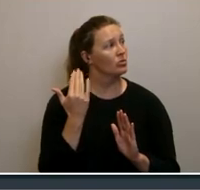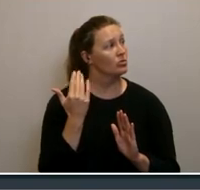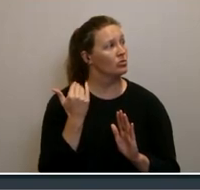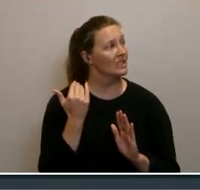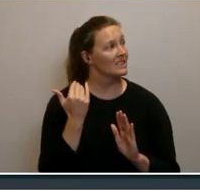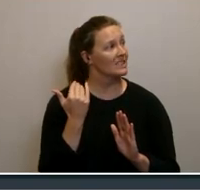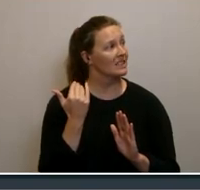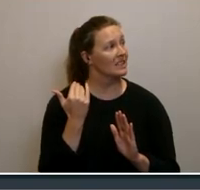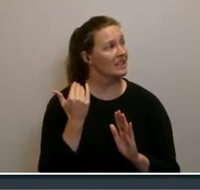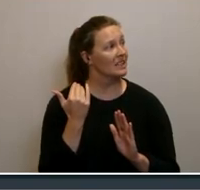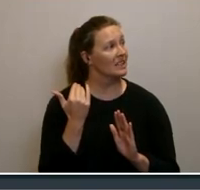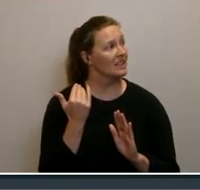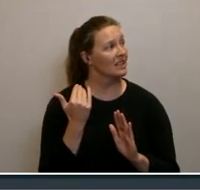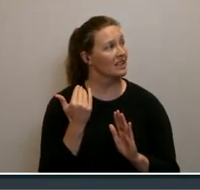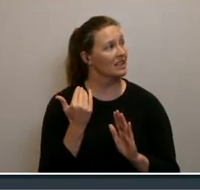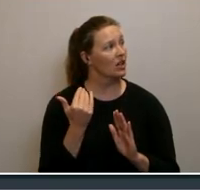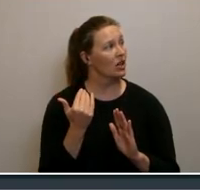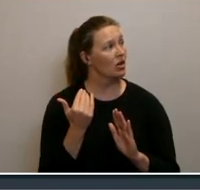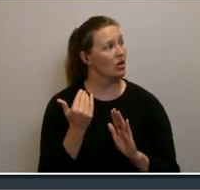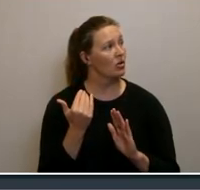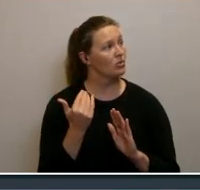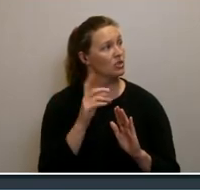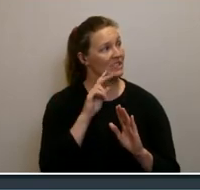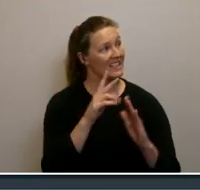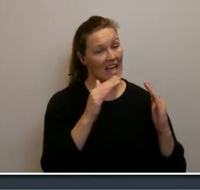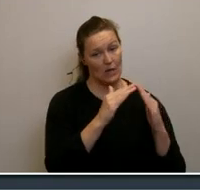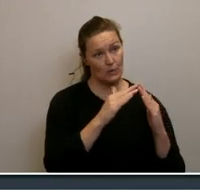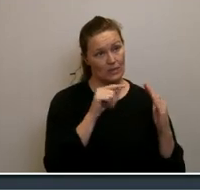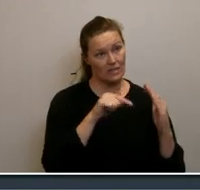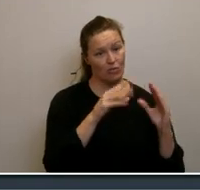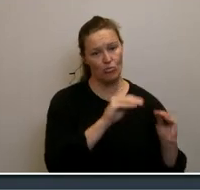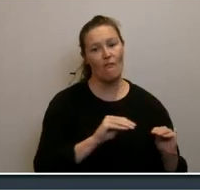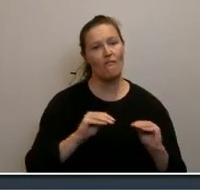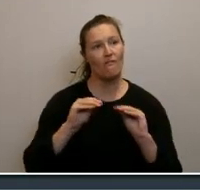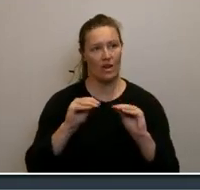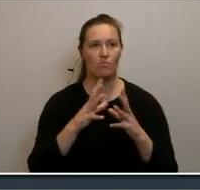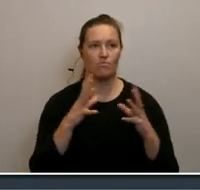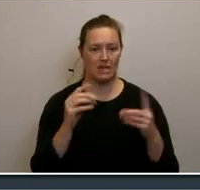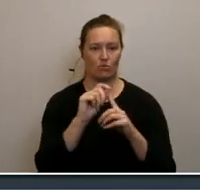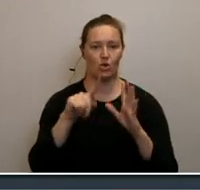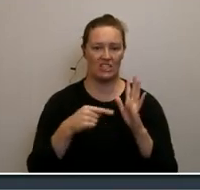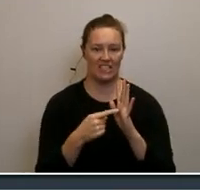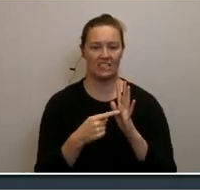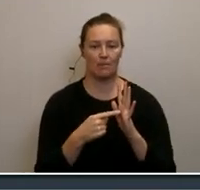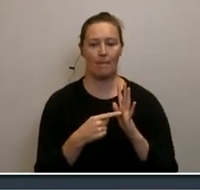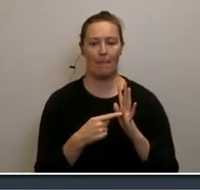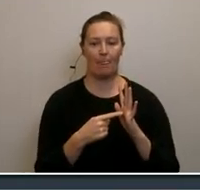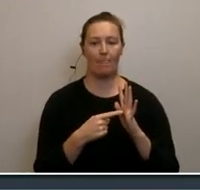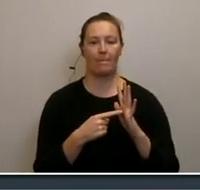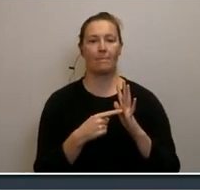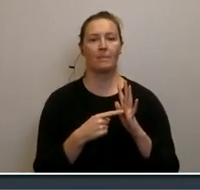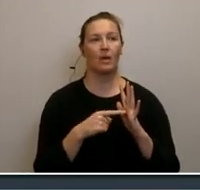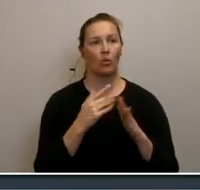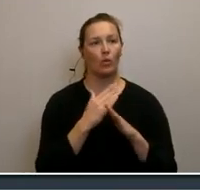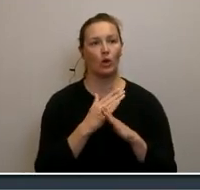the house, which you'll see down the location just to the left there. So that was a big progress, big milestone for us. We obviously worked with the Historic